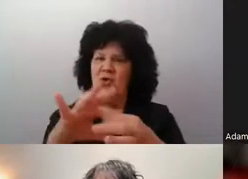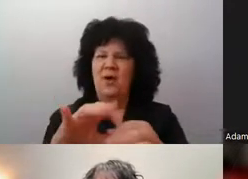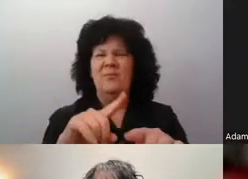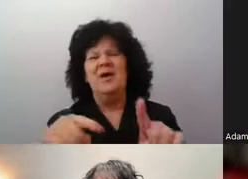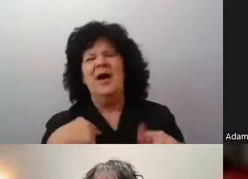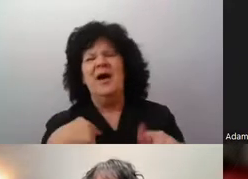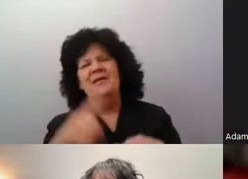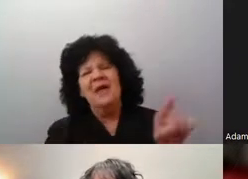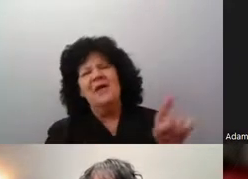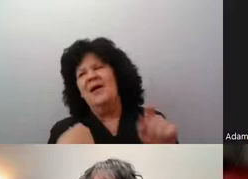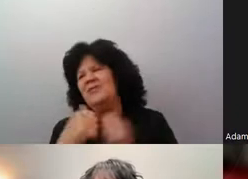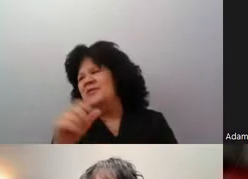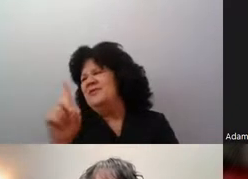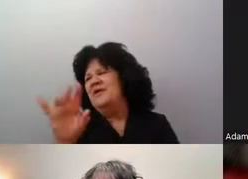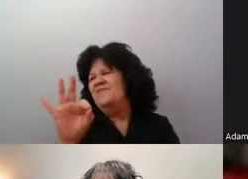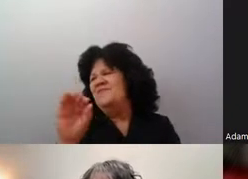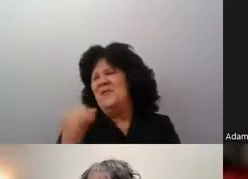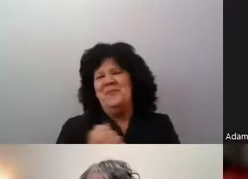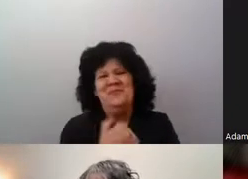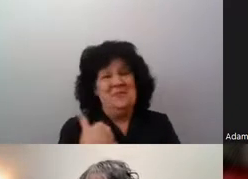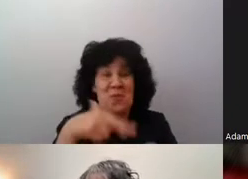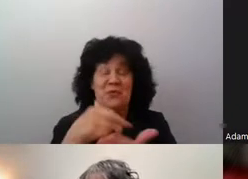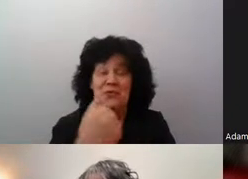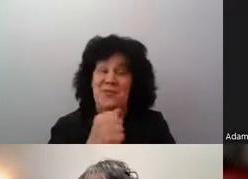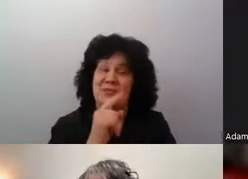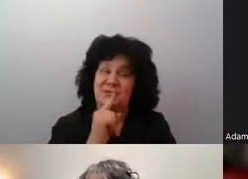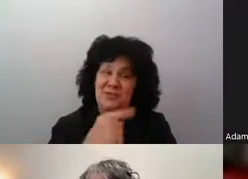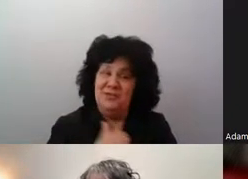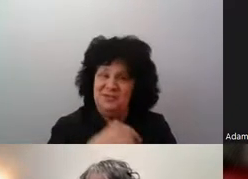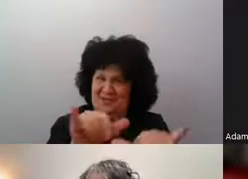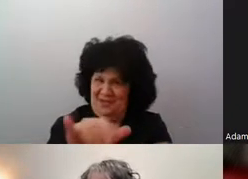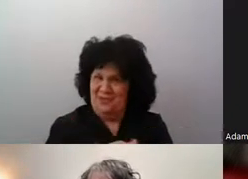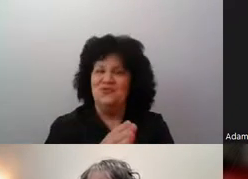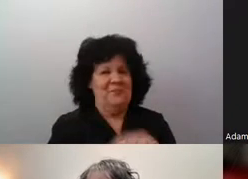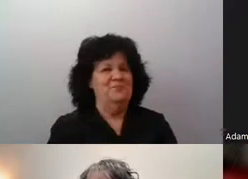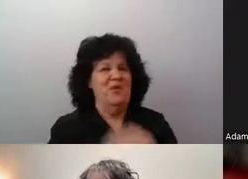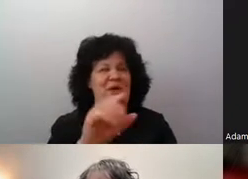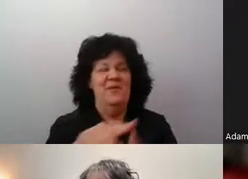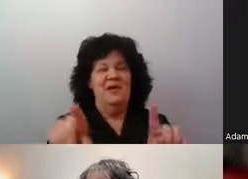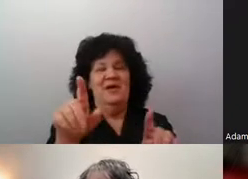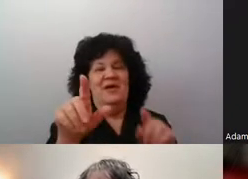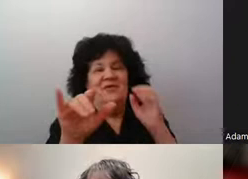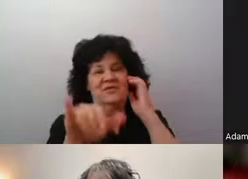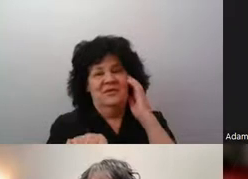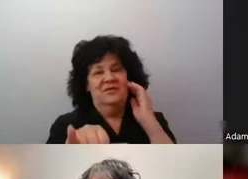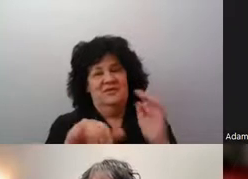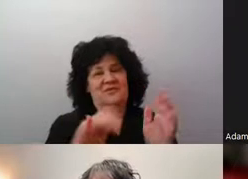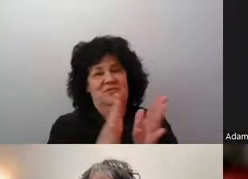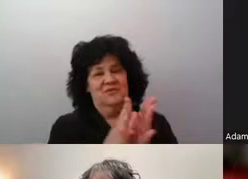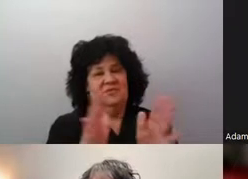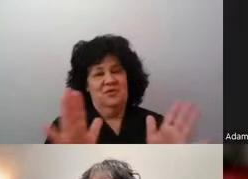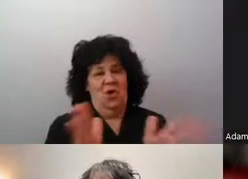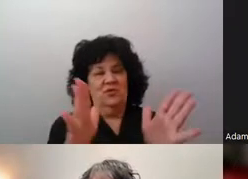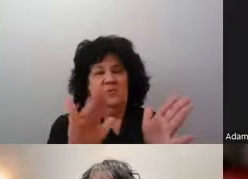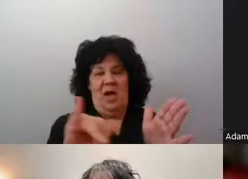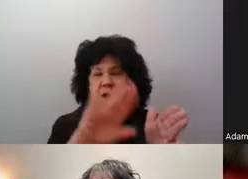DFO. So my role is to make sure that we're staying on track. But I was really encouraged by all the comments that were made,